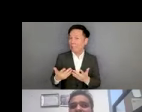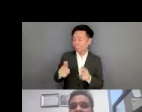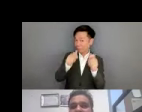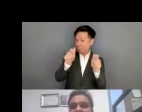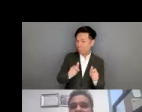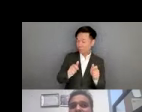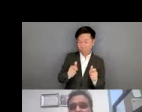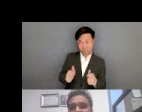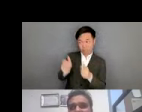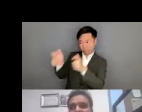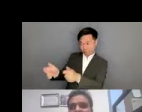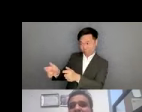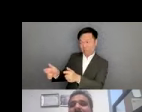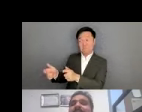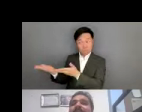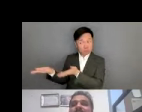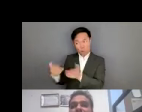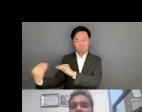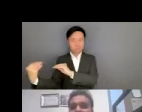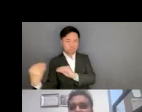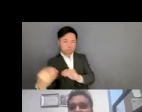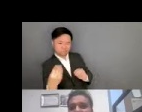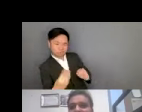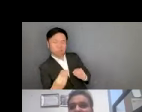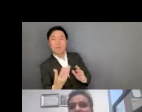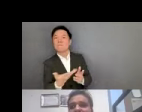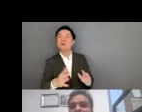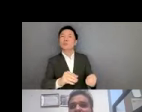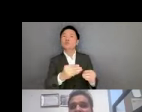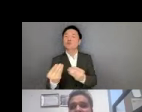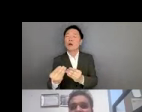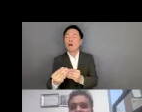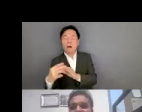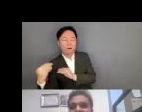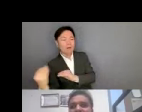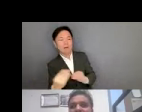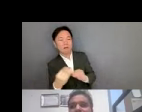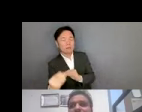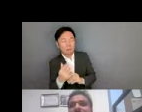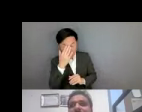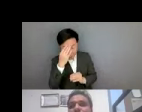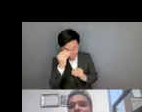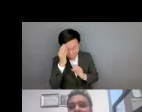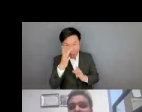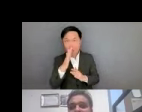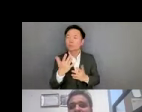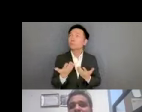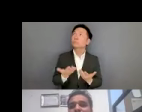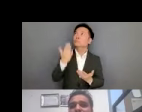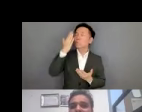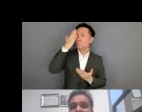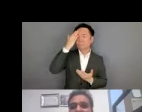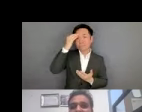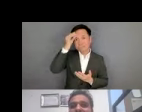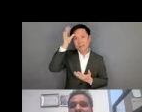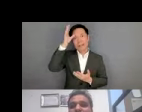we can train the young people with disabilities for their effective civic engagement process, and how the local levels, how